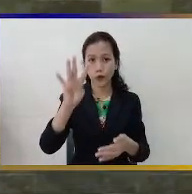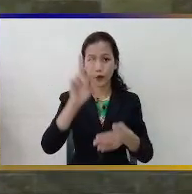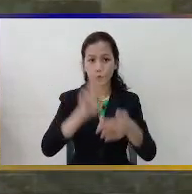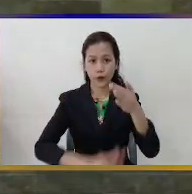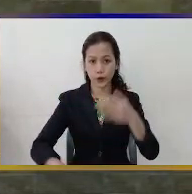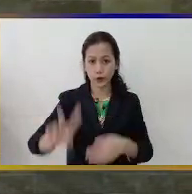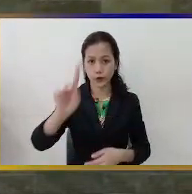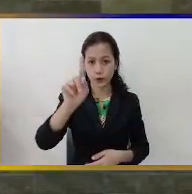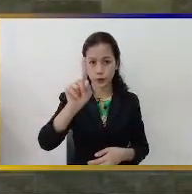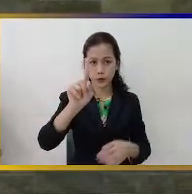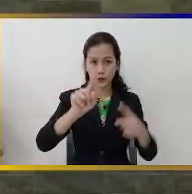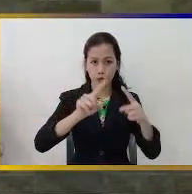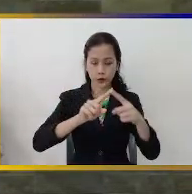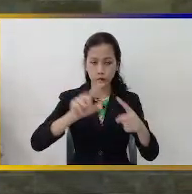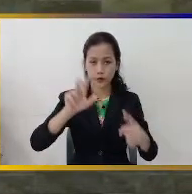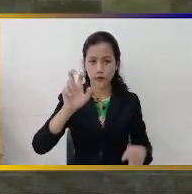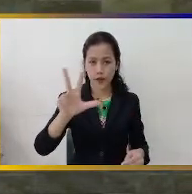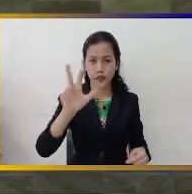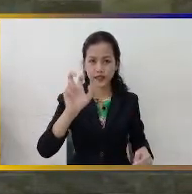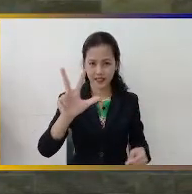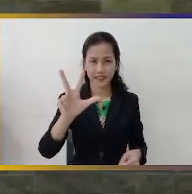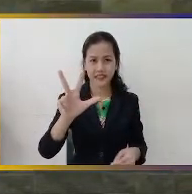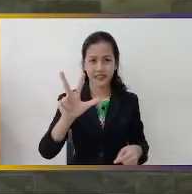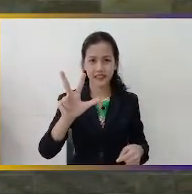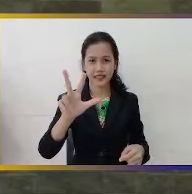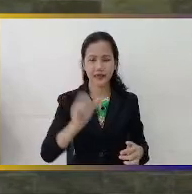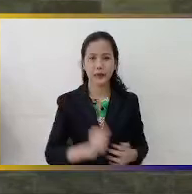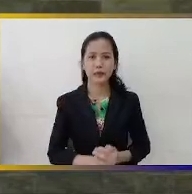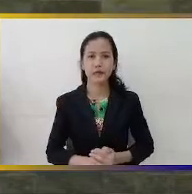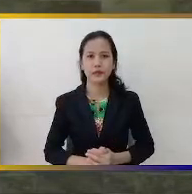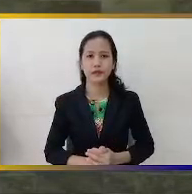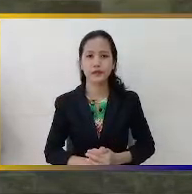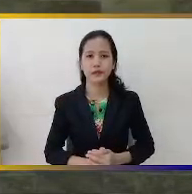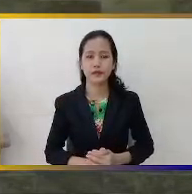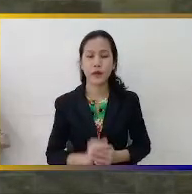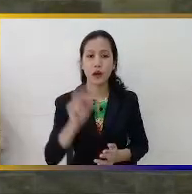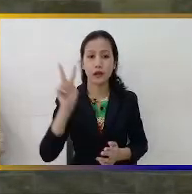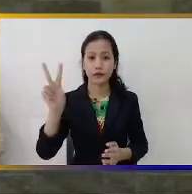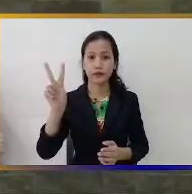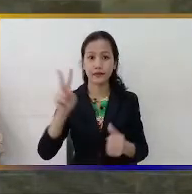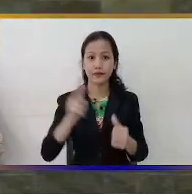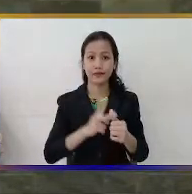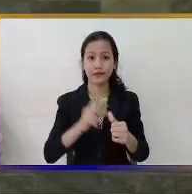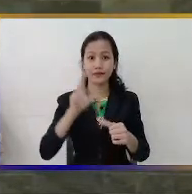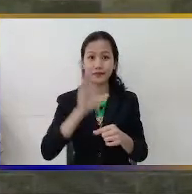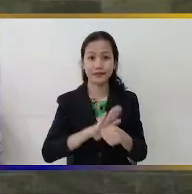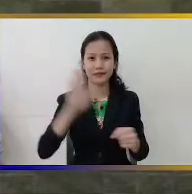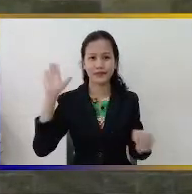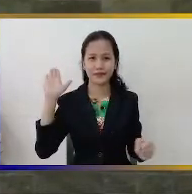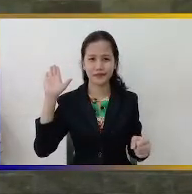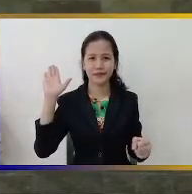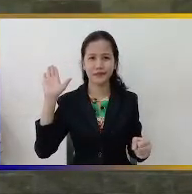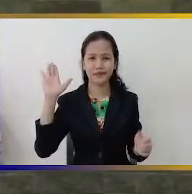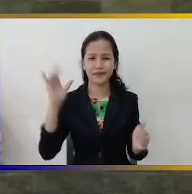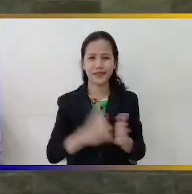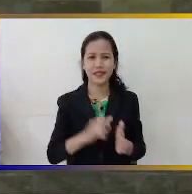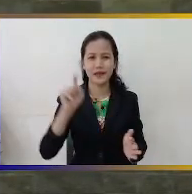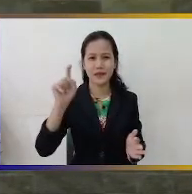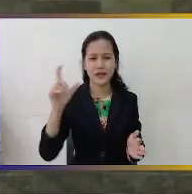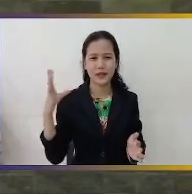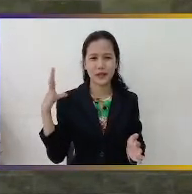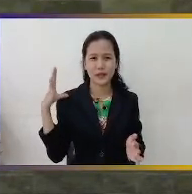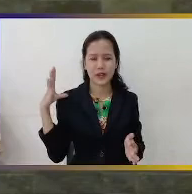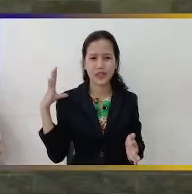to verse number 13. And the second promise na dapat abangan ng